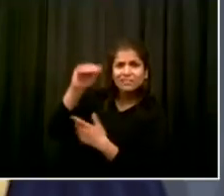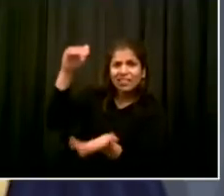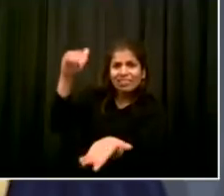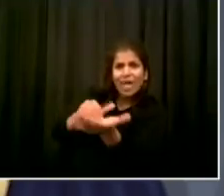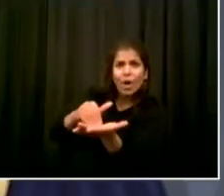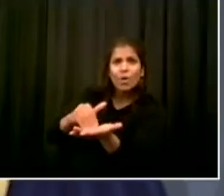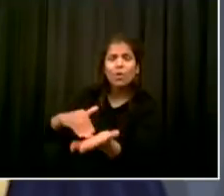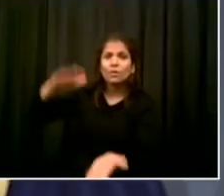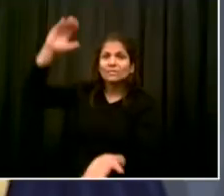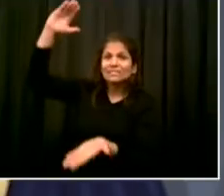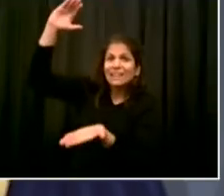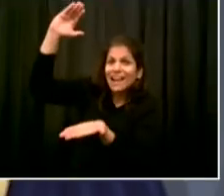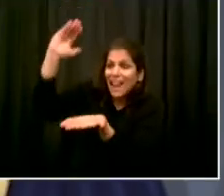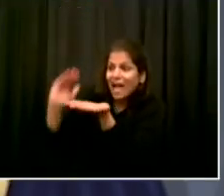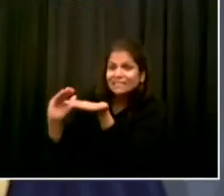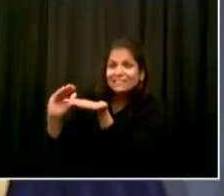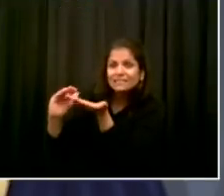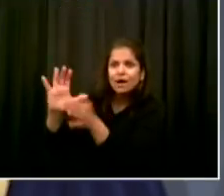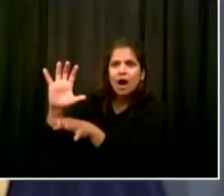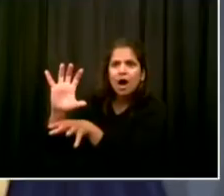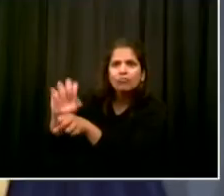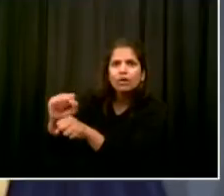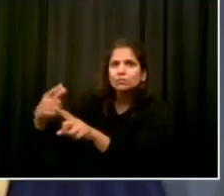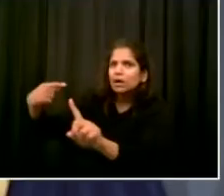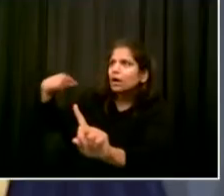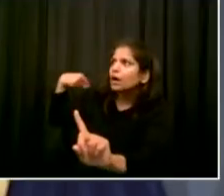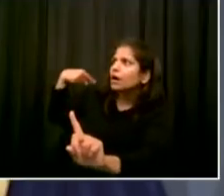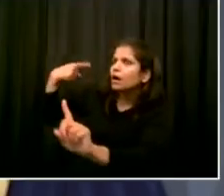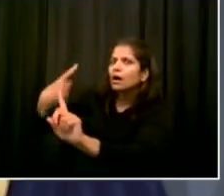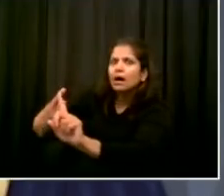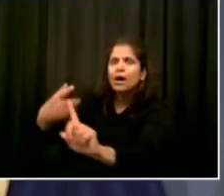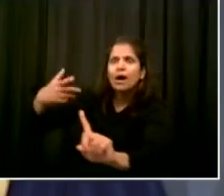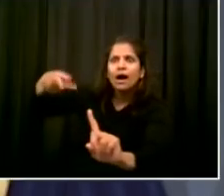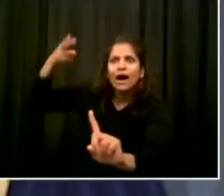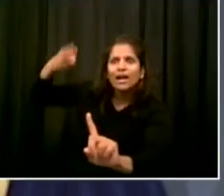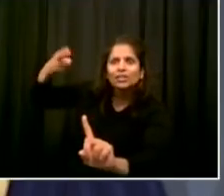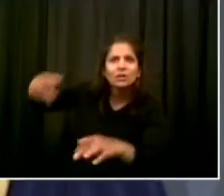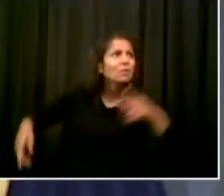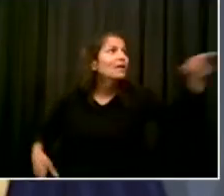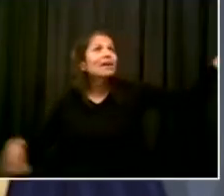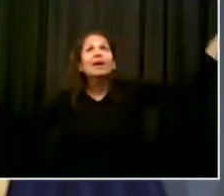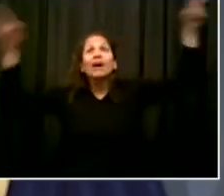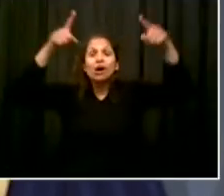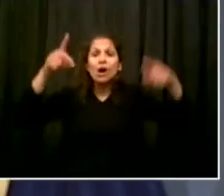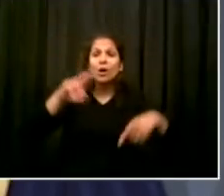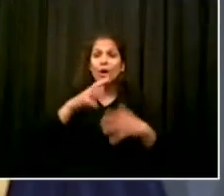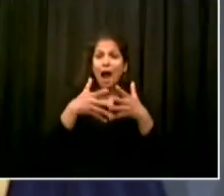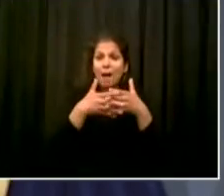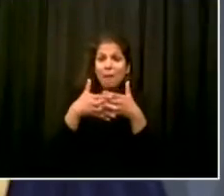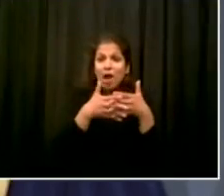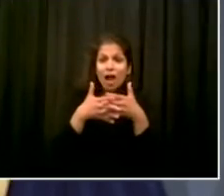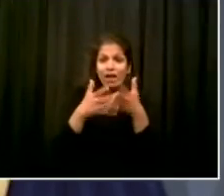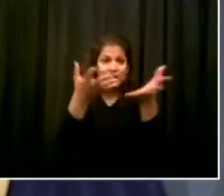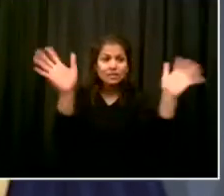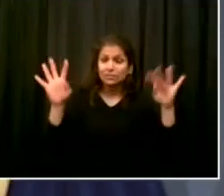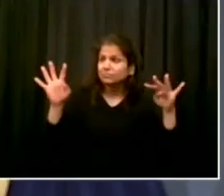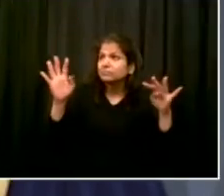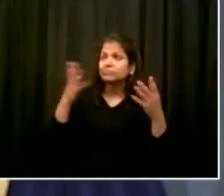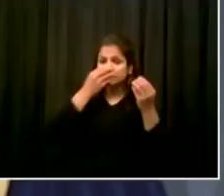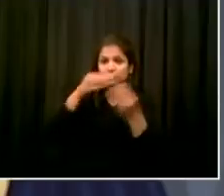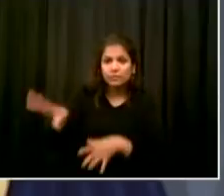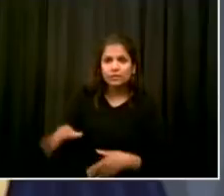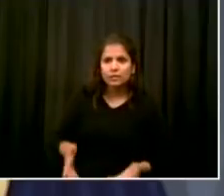very, very comfortable about the fact that we have incessantly moved a progressive change agenda. I don't feel like it's been listened to,